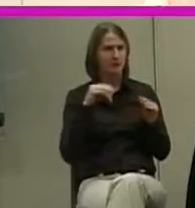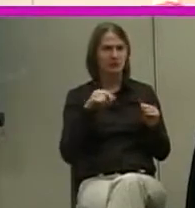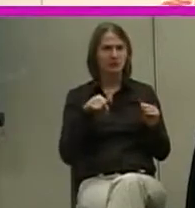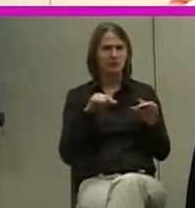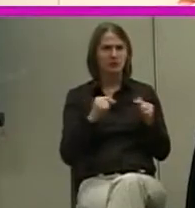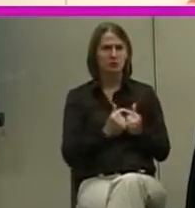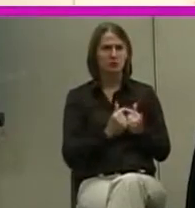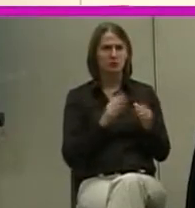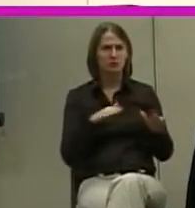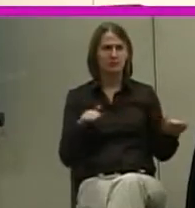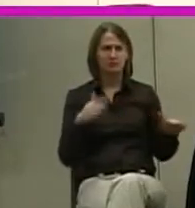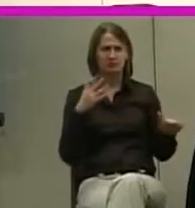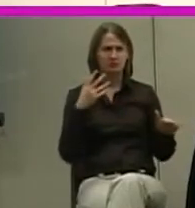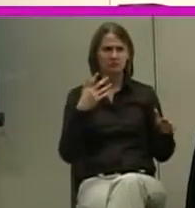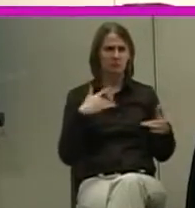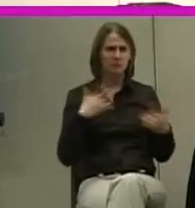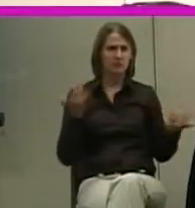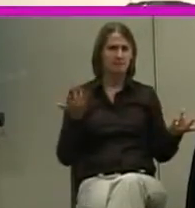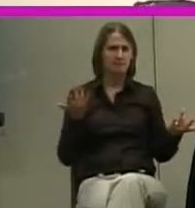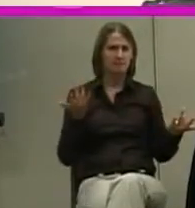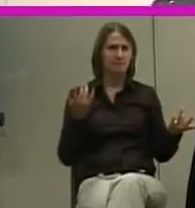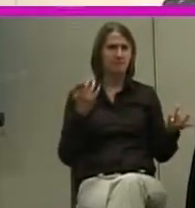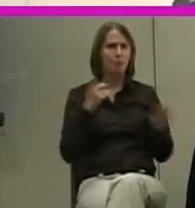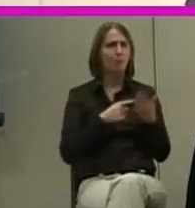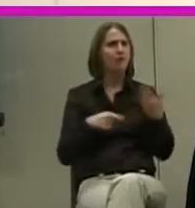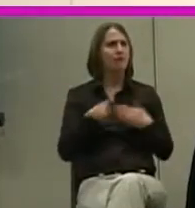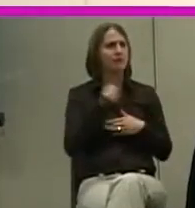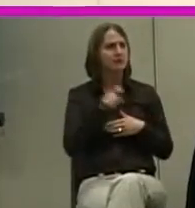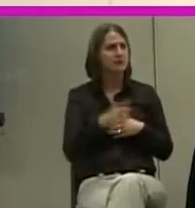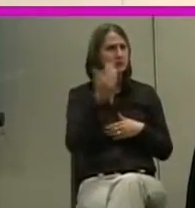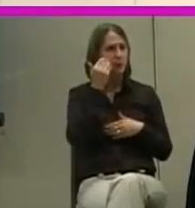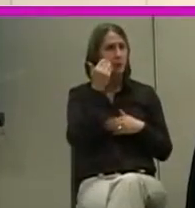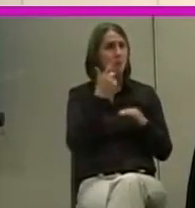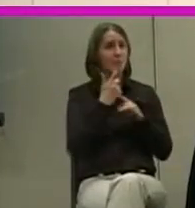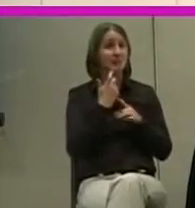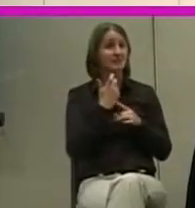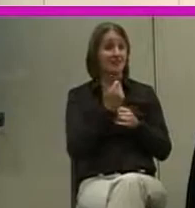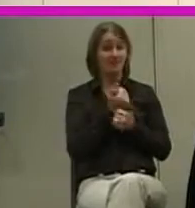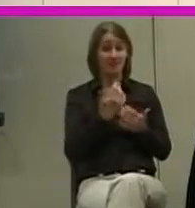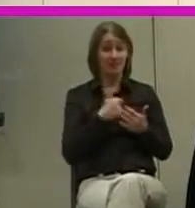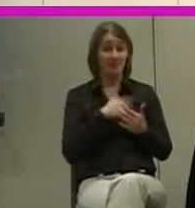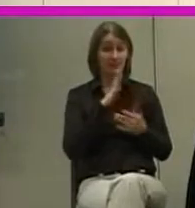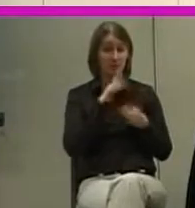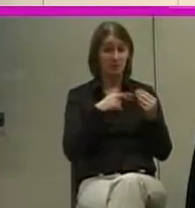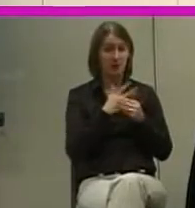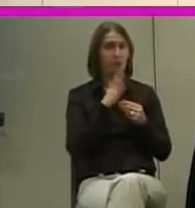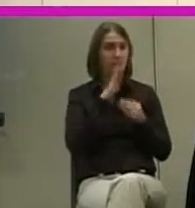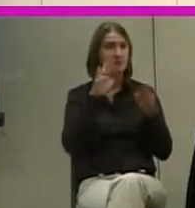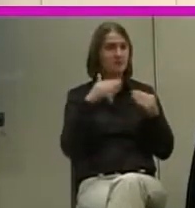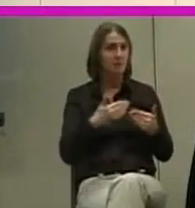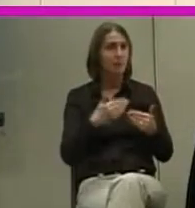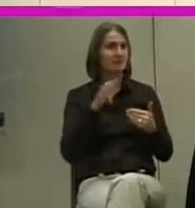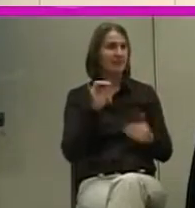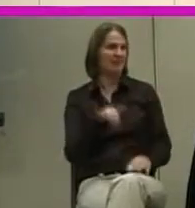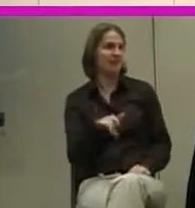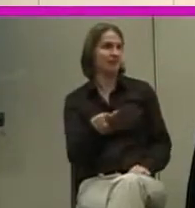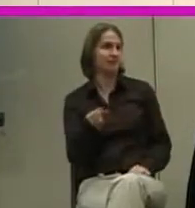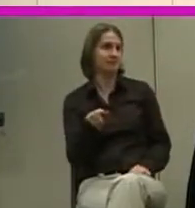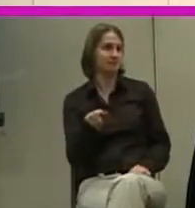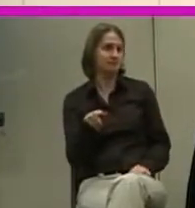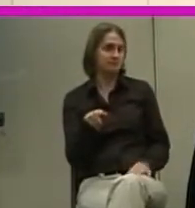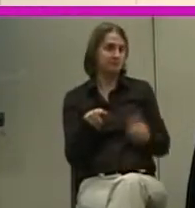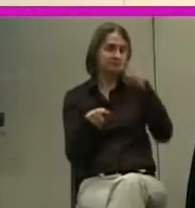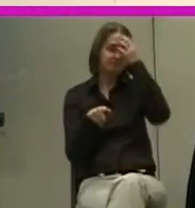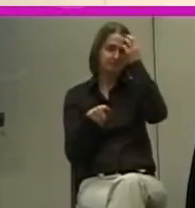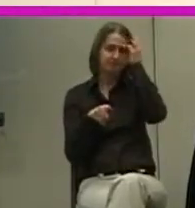kids? What's this all about? What do they need to know? Because everything I'm going to talk about is going to be focused around that issue.